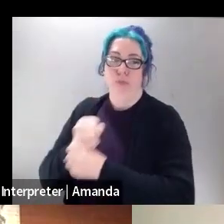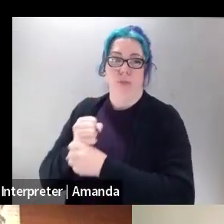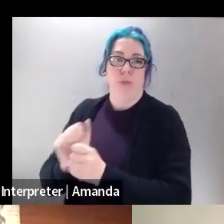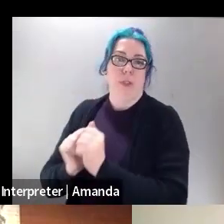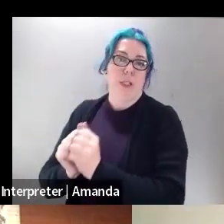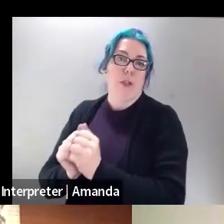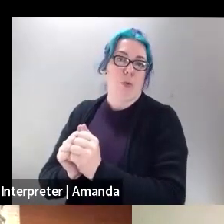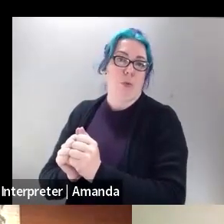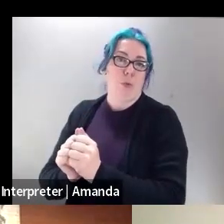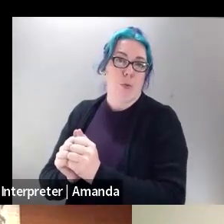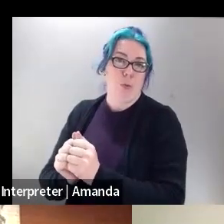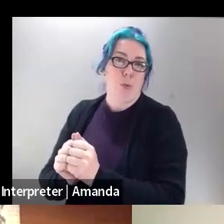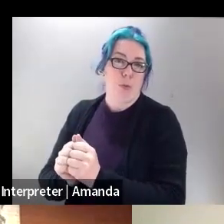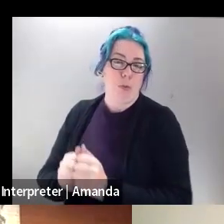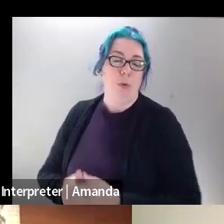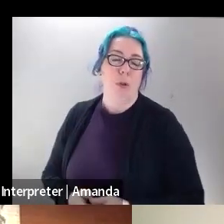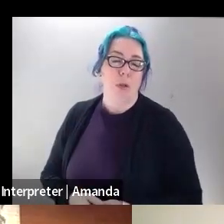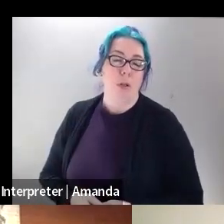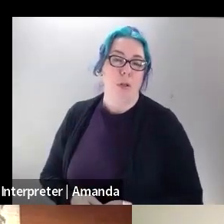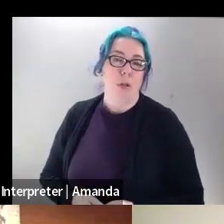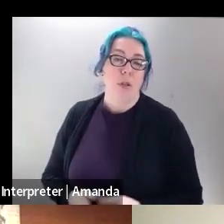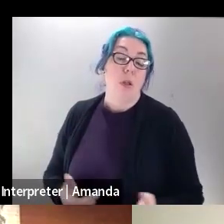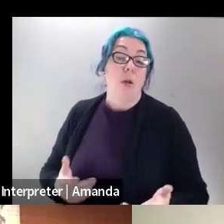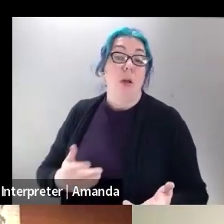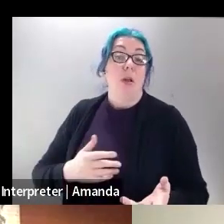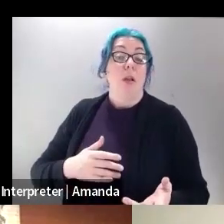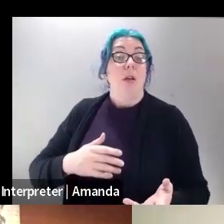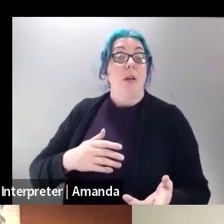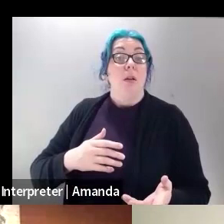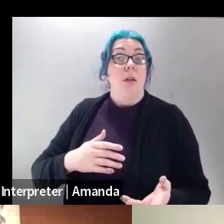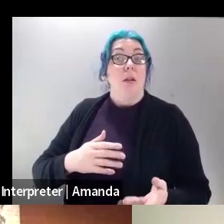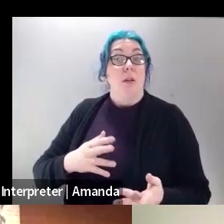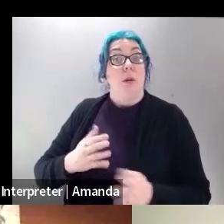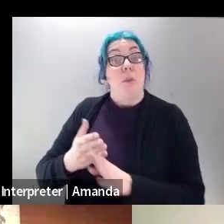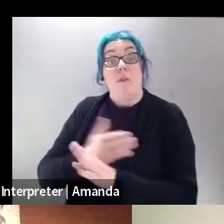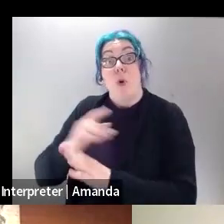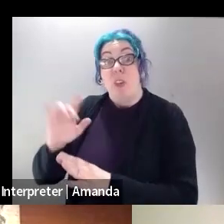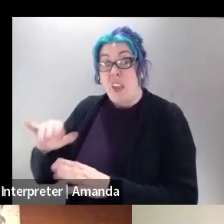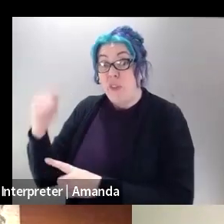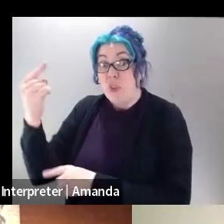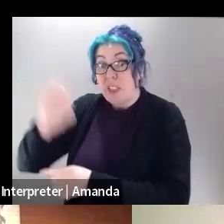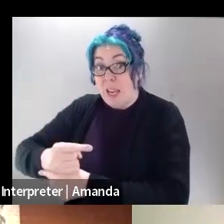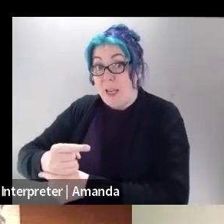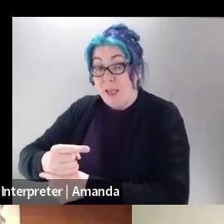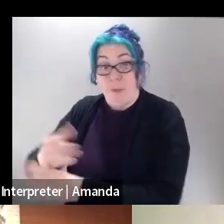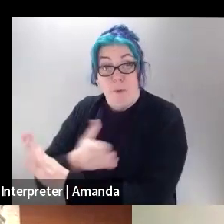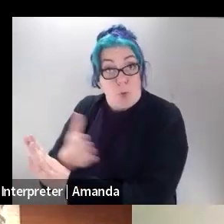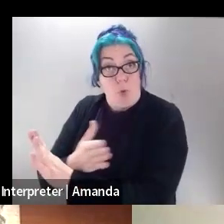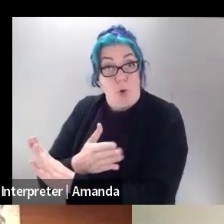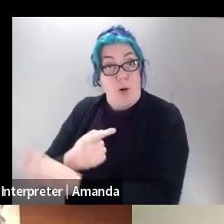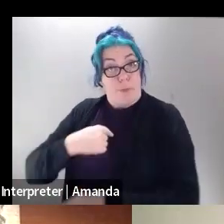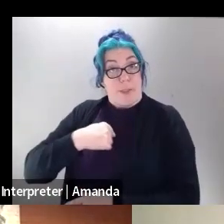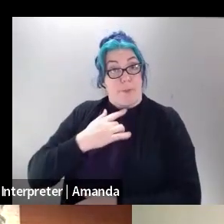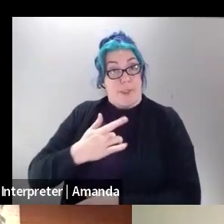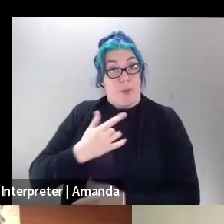So, like, my process, even before I begin first day of rehearsal, and I've done this practice